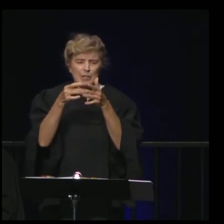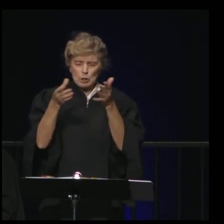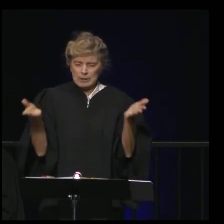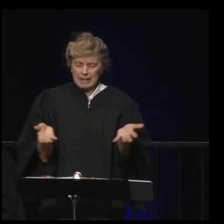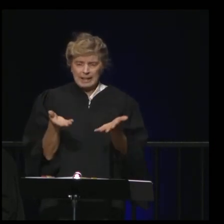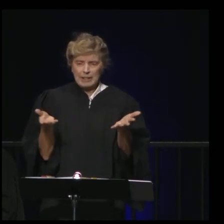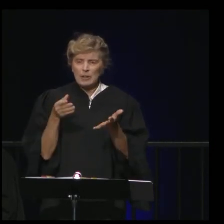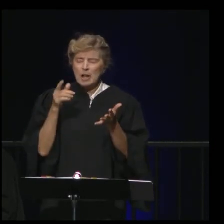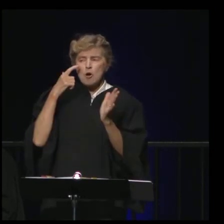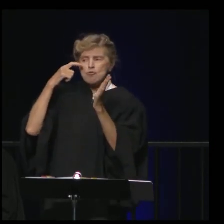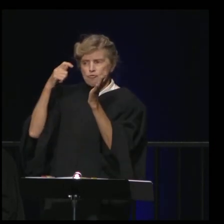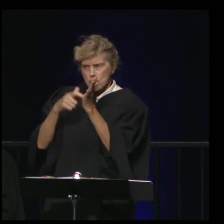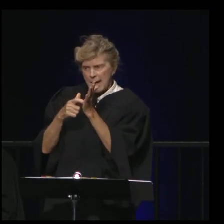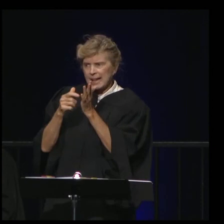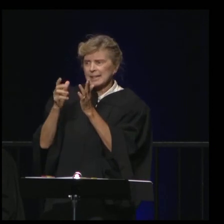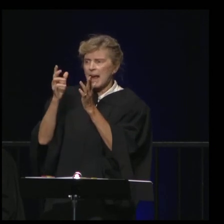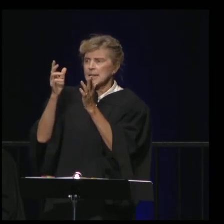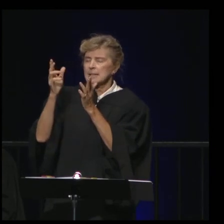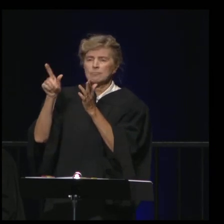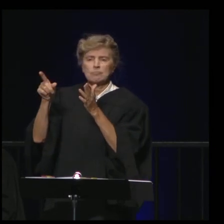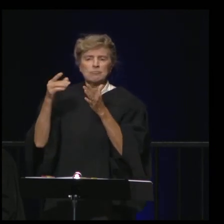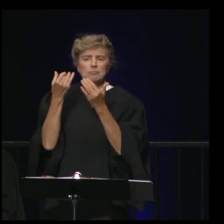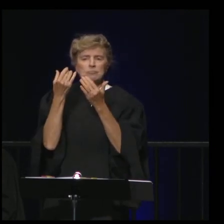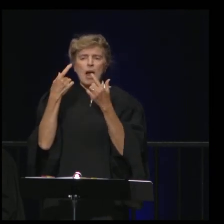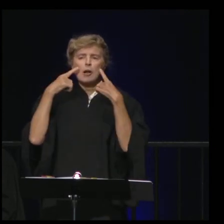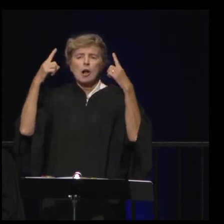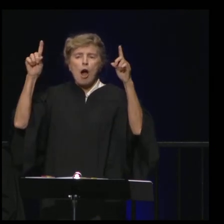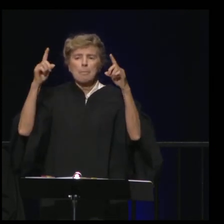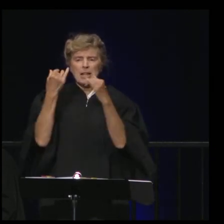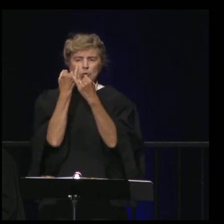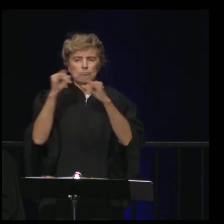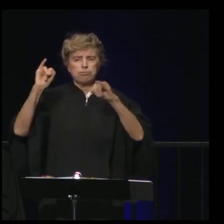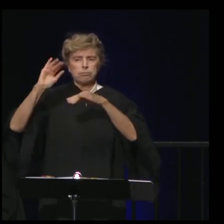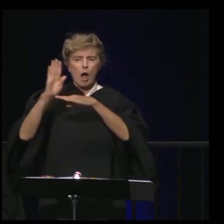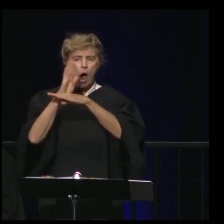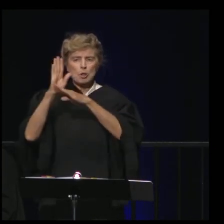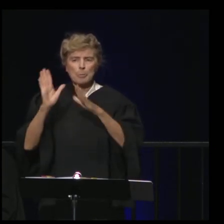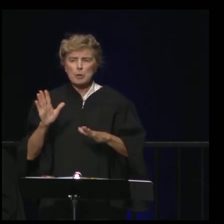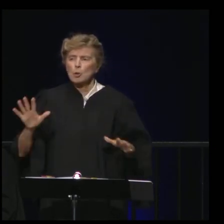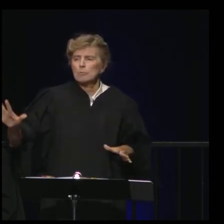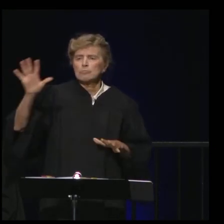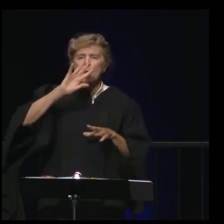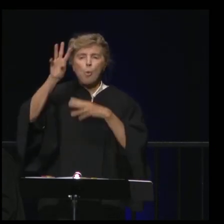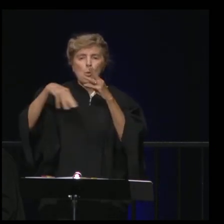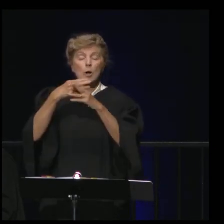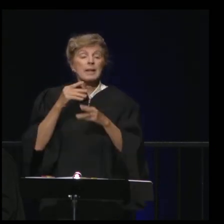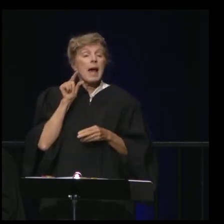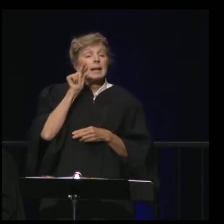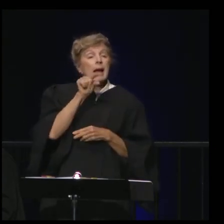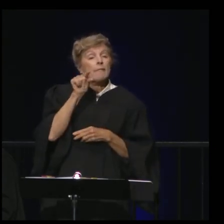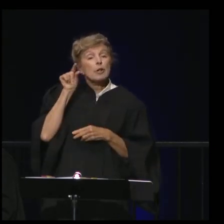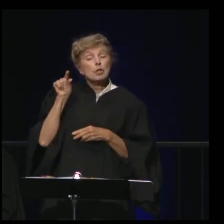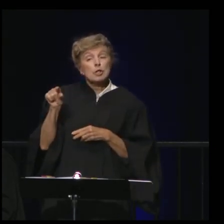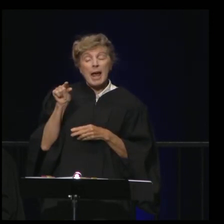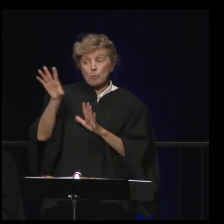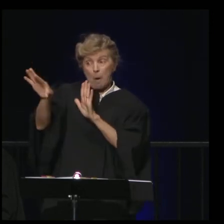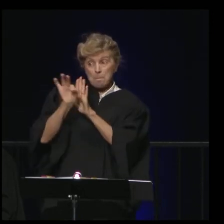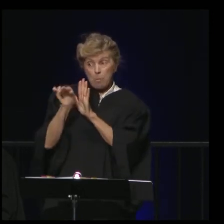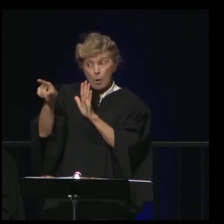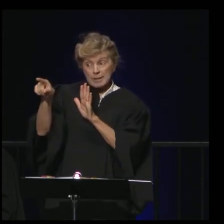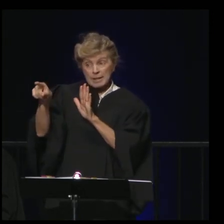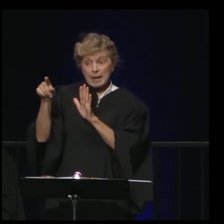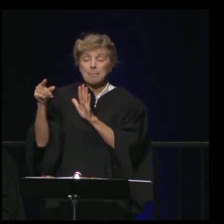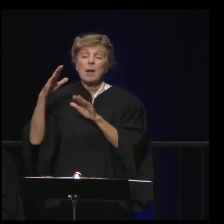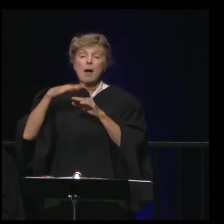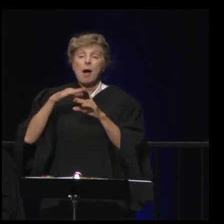he has been recognized as an accomplished entrepreneur worldwide. He was appointed by the Governor General to serve on the National Science and